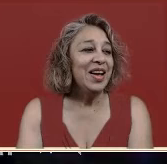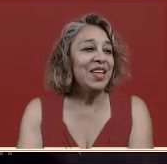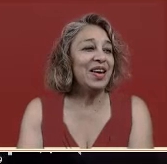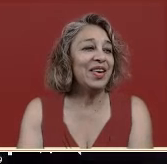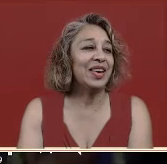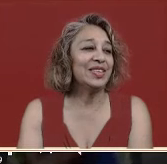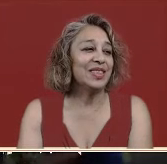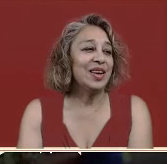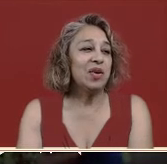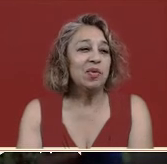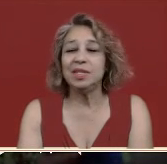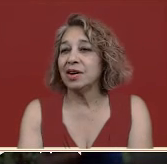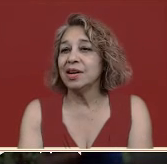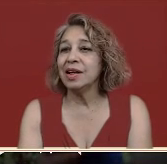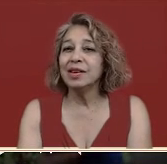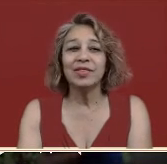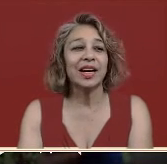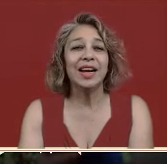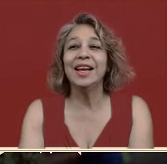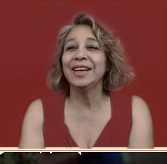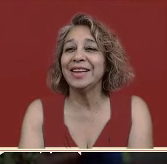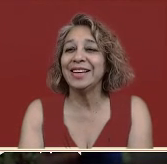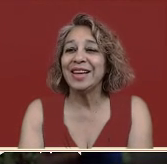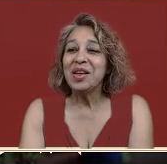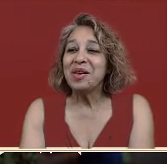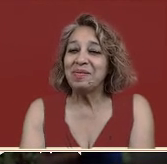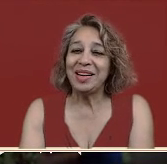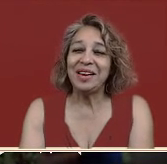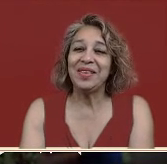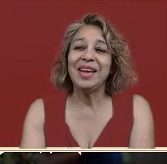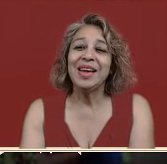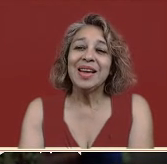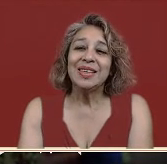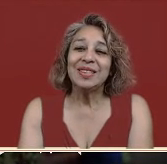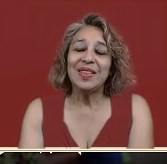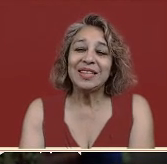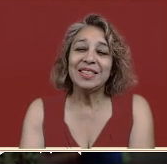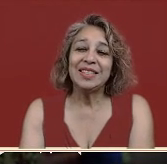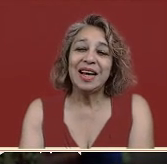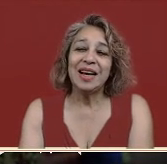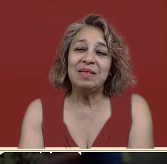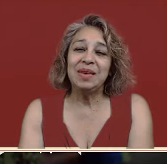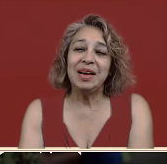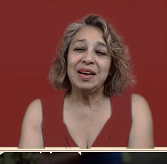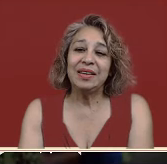sueldo de lo que there it goes. Actual. We started all over again. But anyway, so